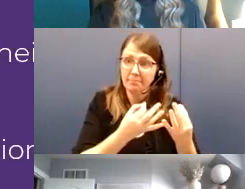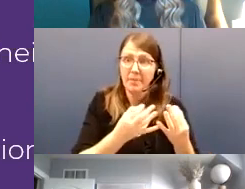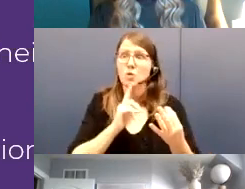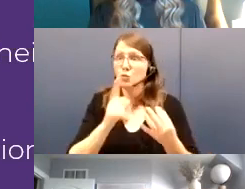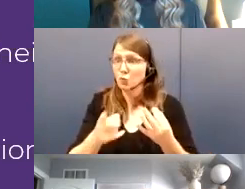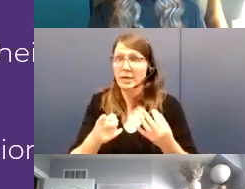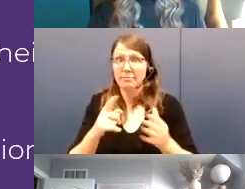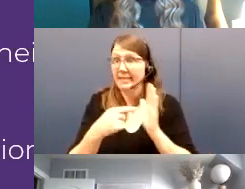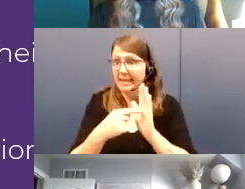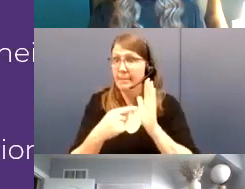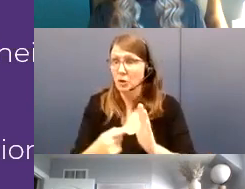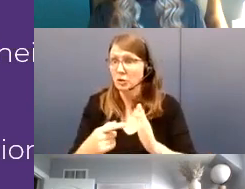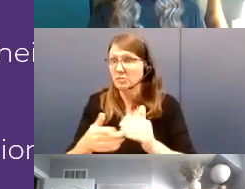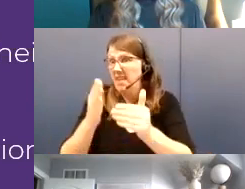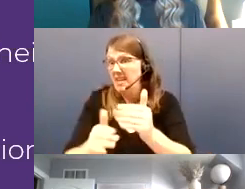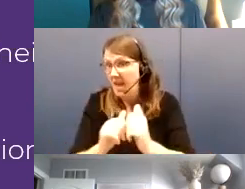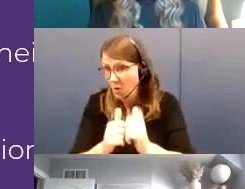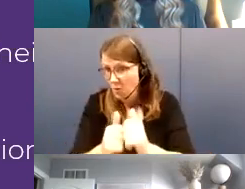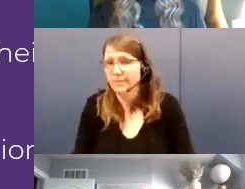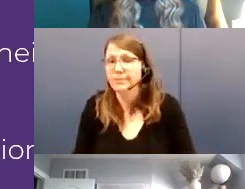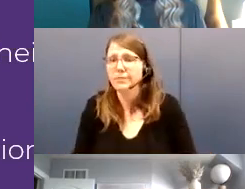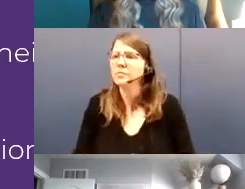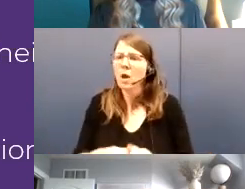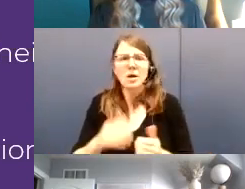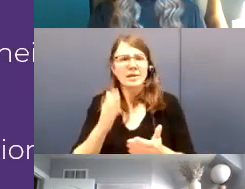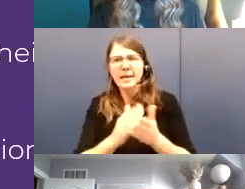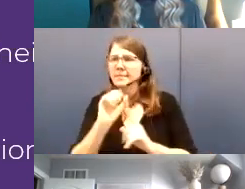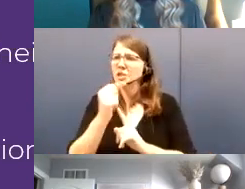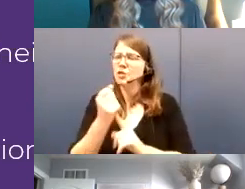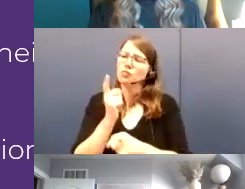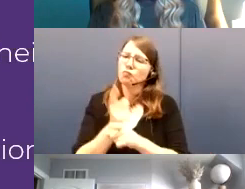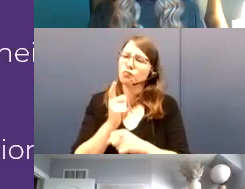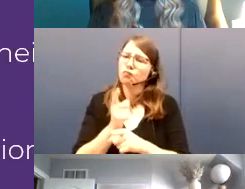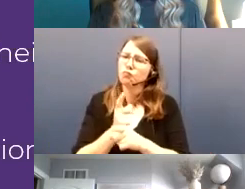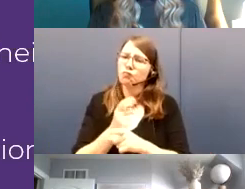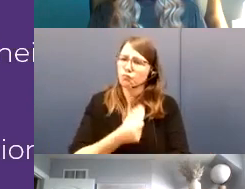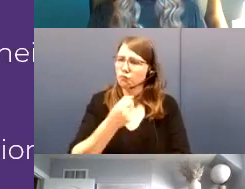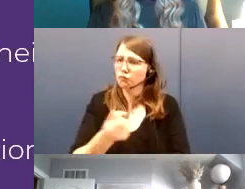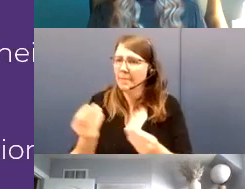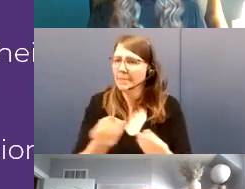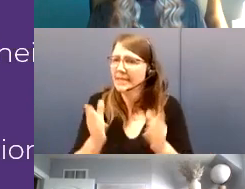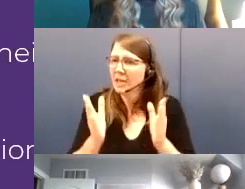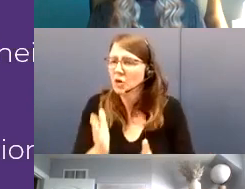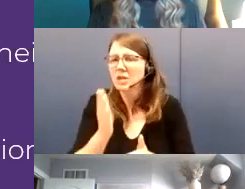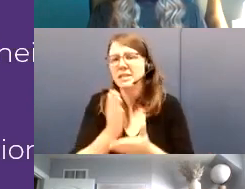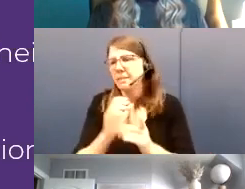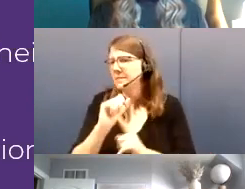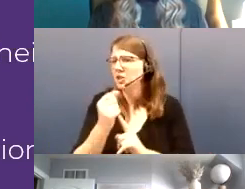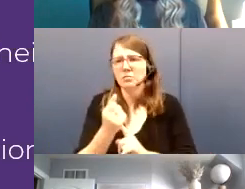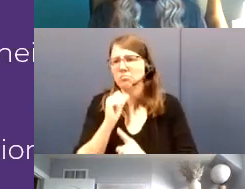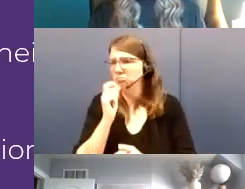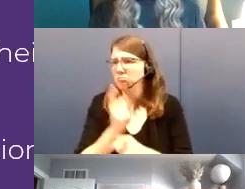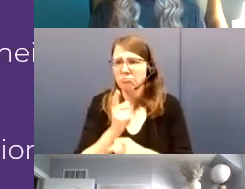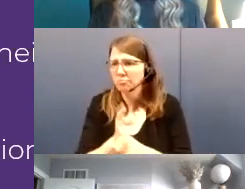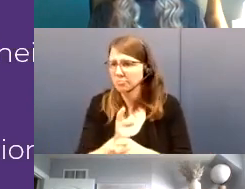for elder mediation? And of course, what issues may not be appropriate for elder mediation? Who can participate in the process of